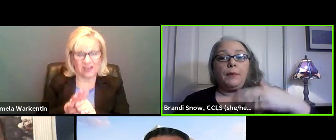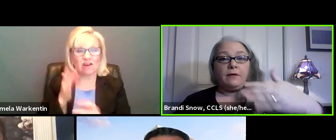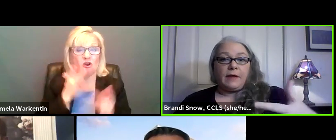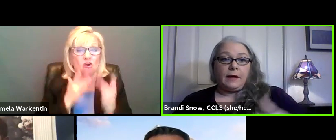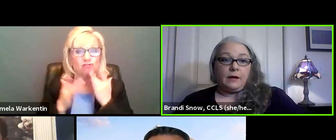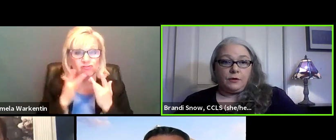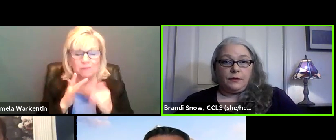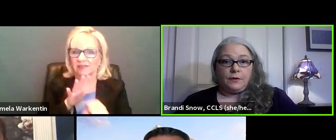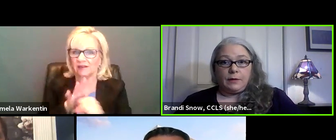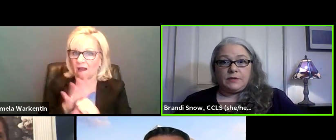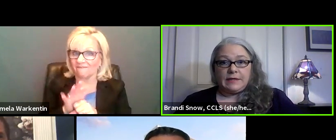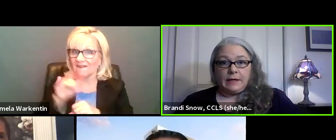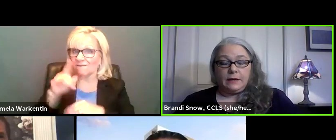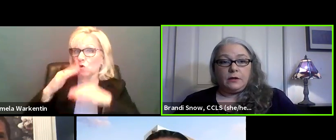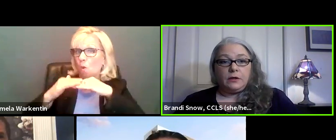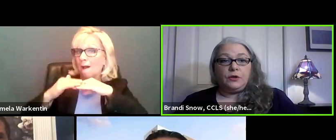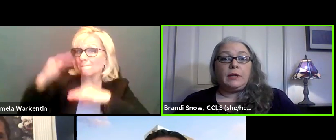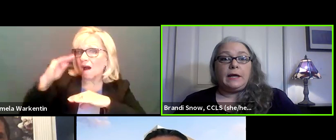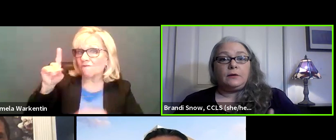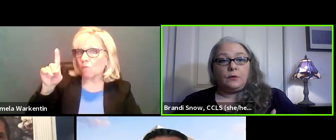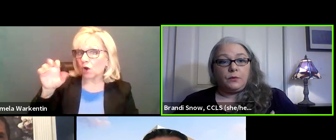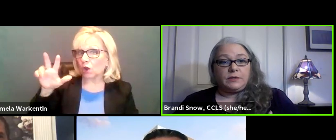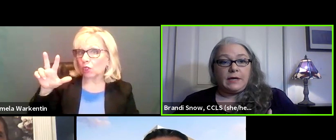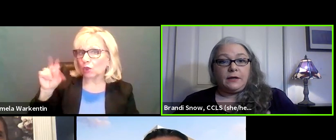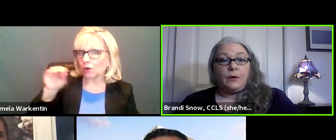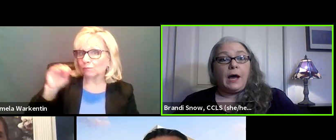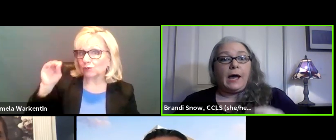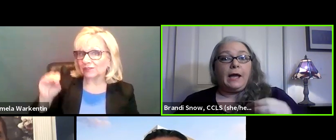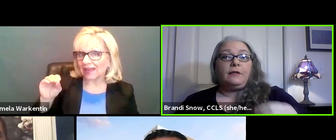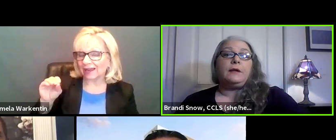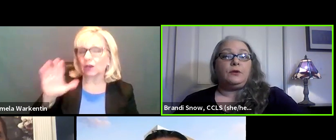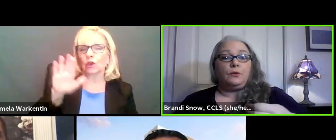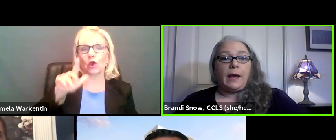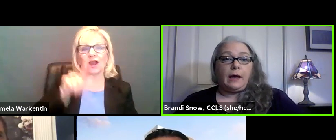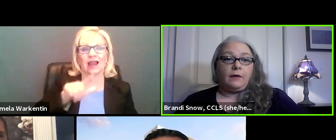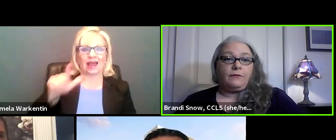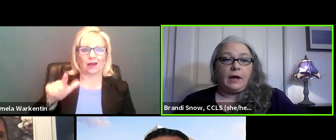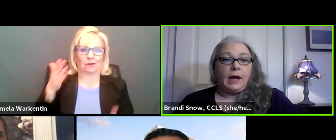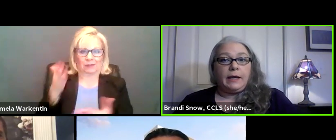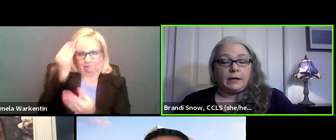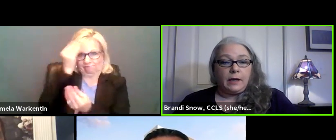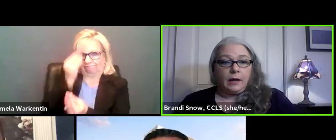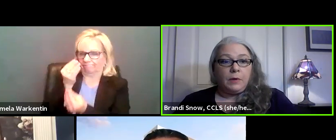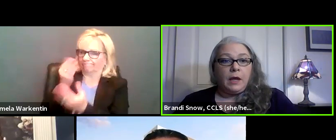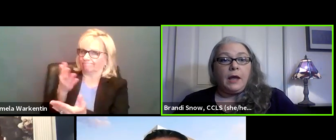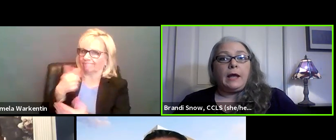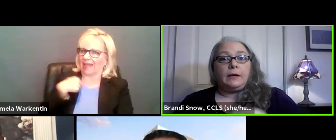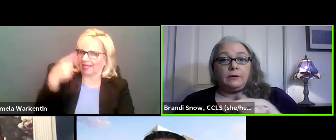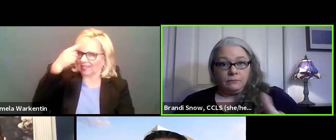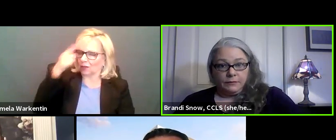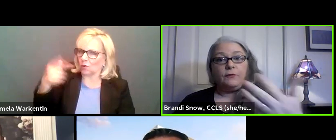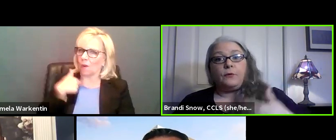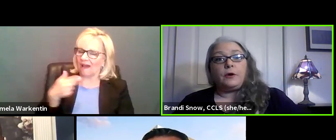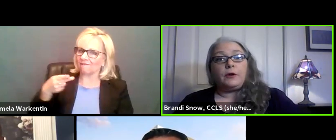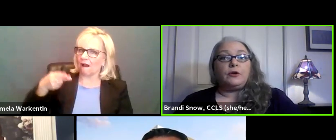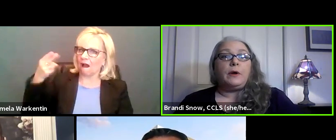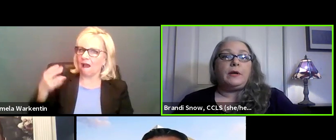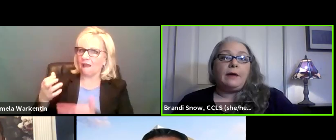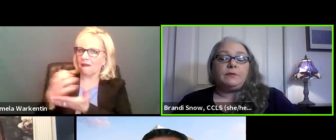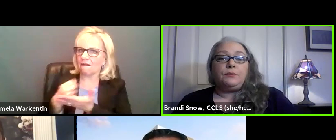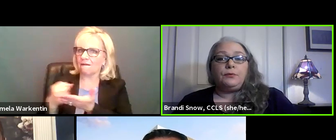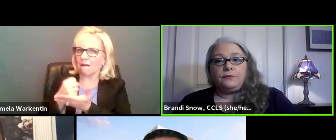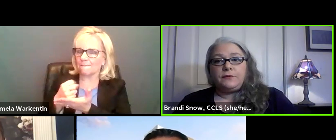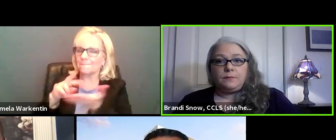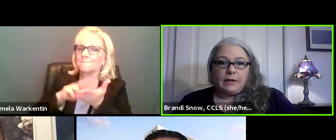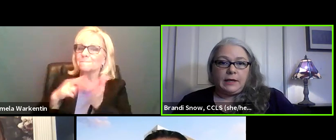are above that 130%, your landlord will tell you, I think you have a high income and therefore you're going